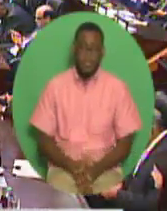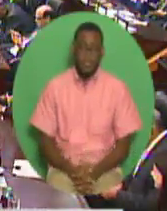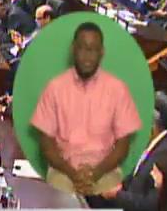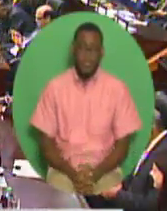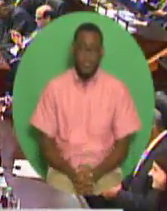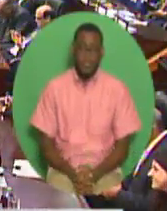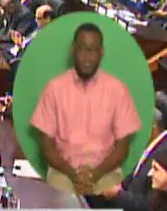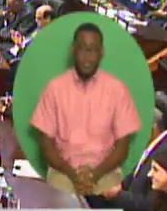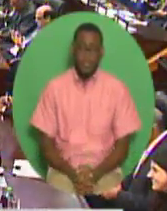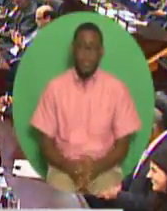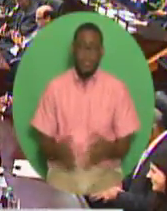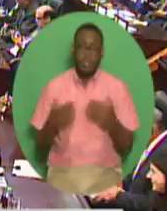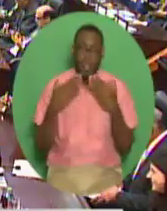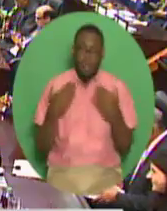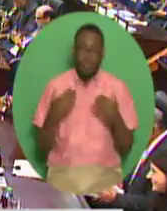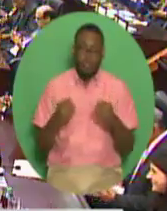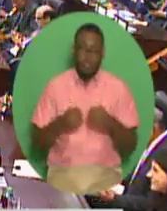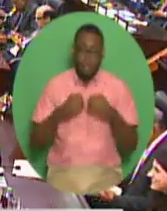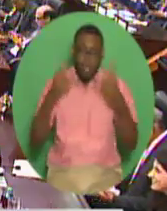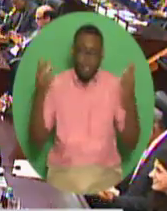Thank you very much, Madam Speaker.